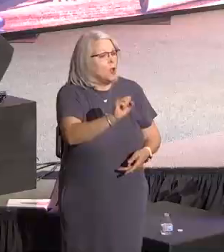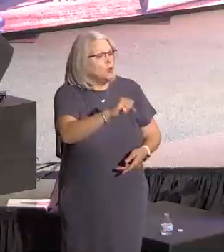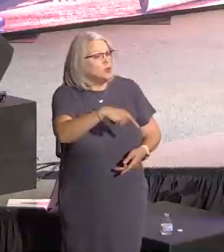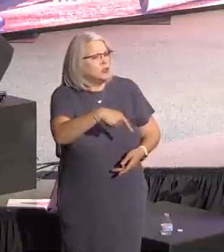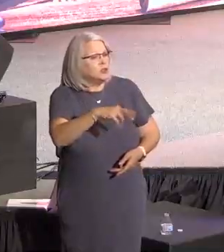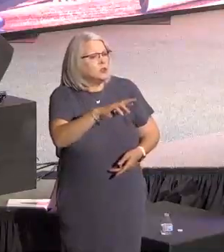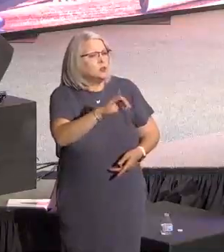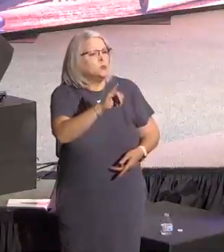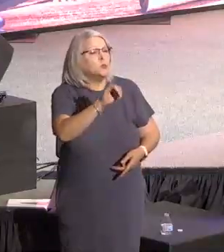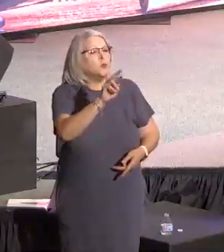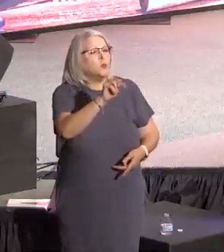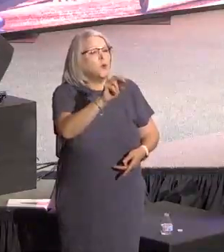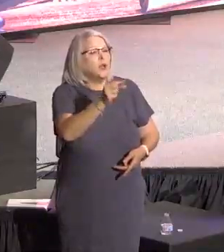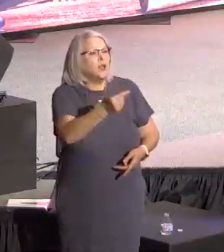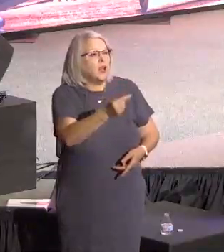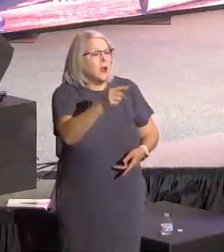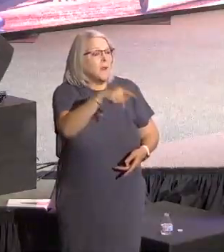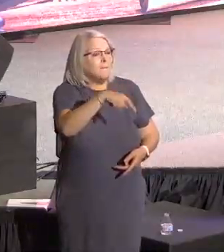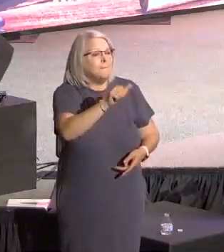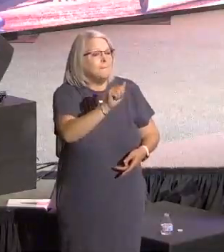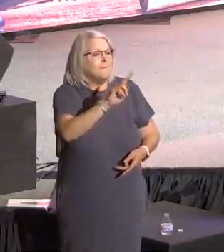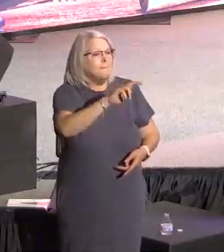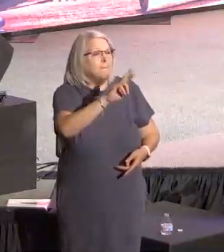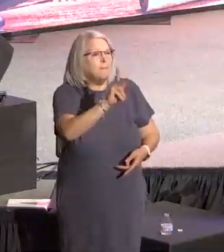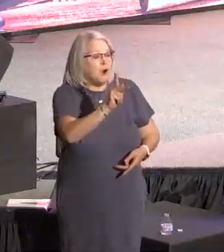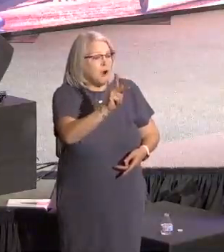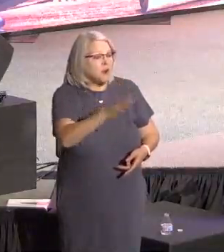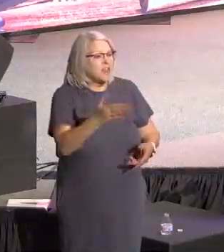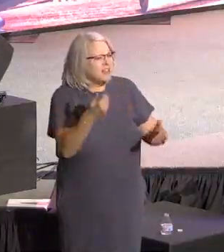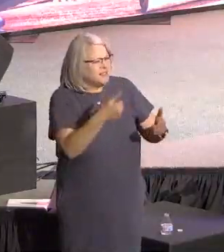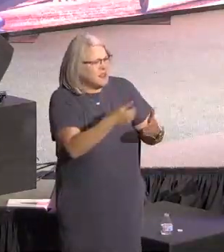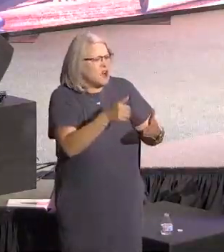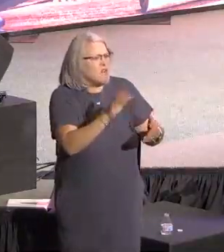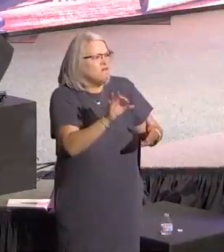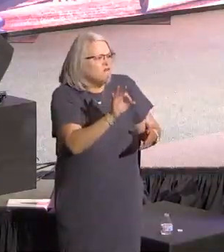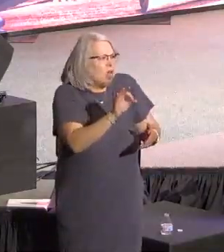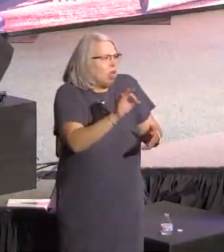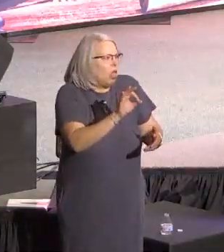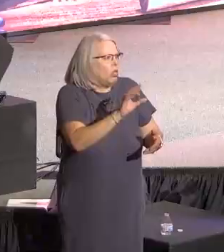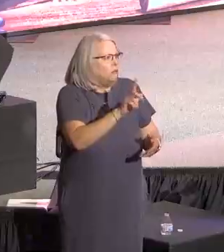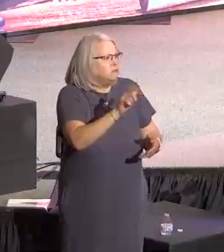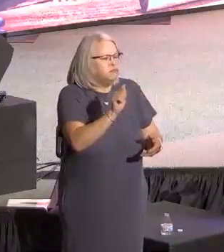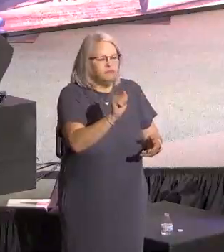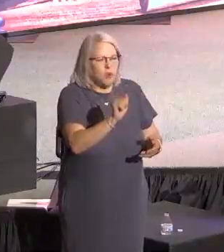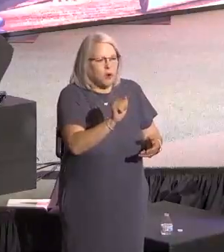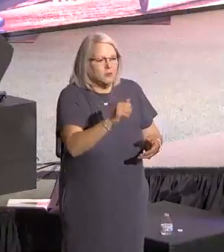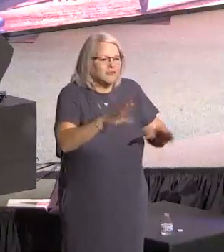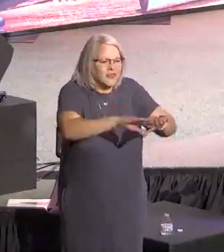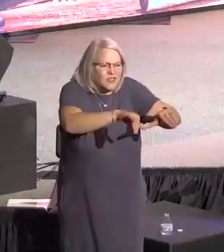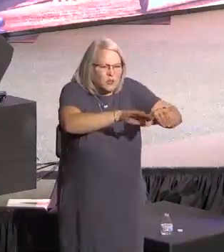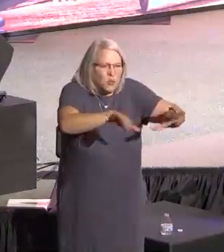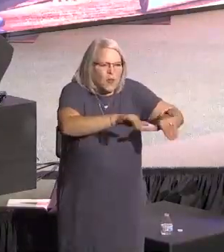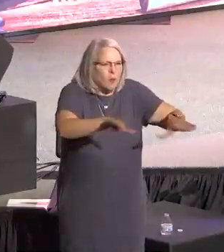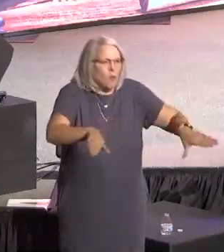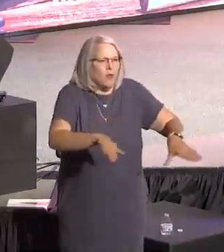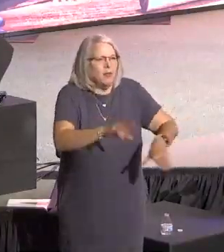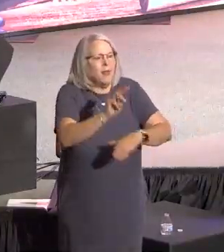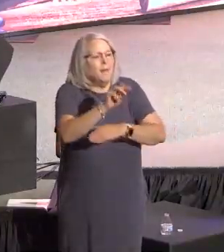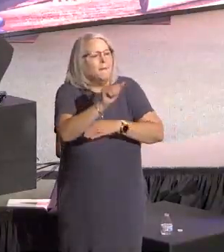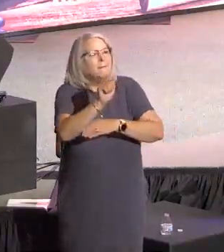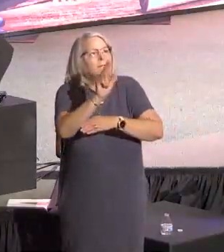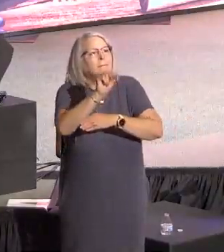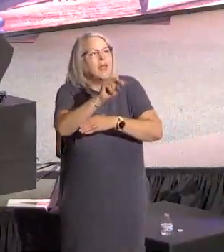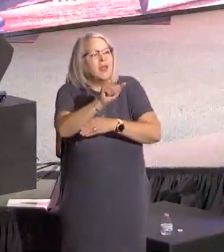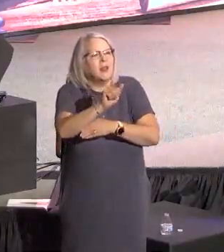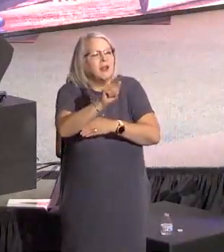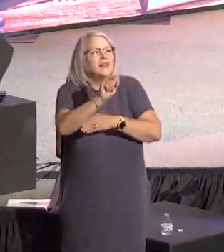in Orange City, Florida. And if you ever have a chance to go there, it's a place, if you go at the right time, you can swim with the manatees. You just gotta make sure you're not swimming